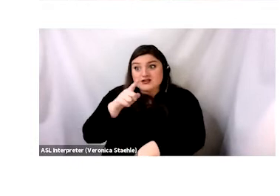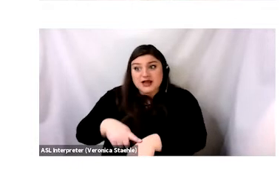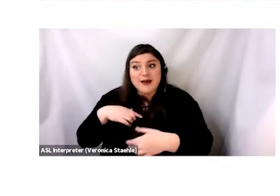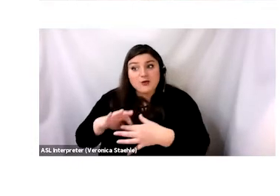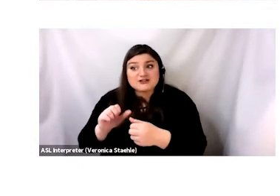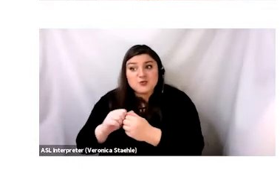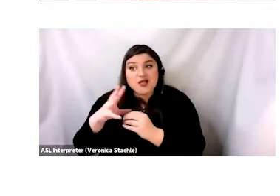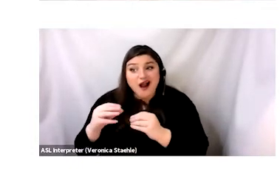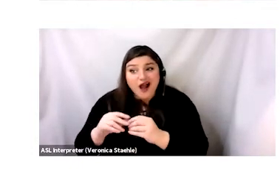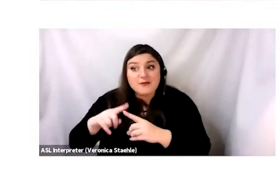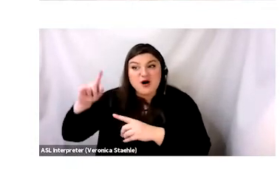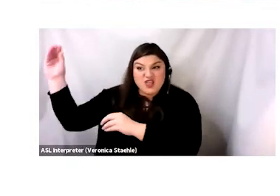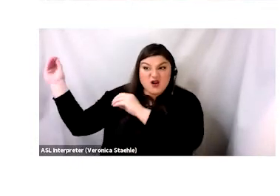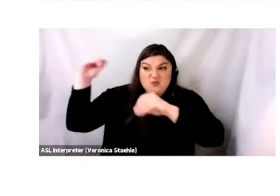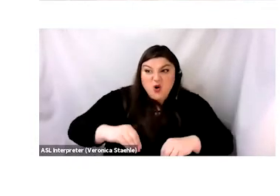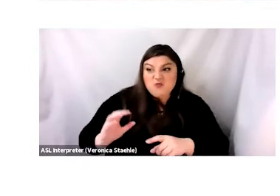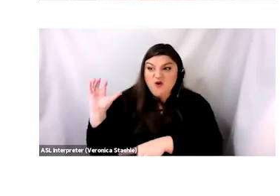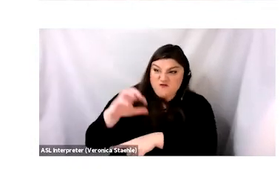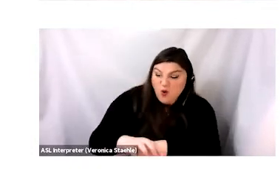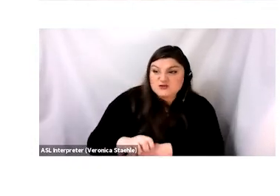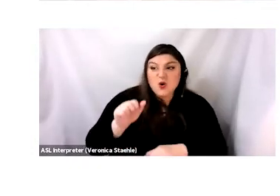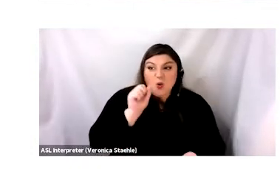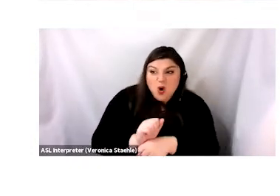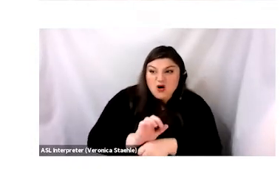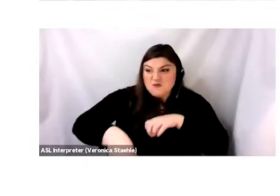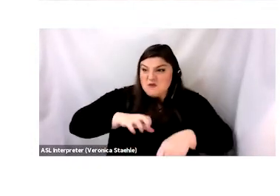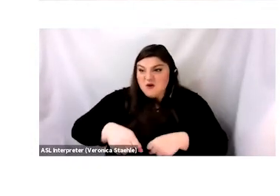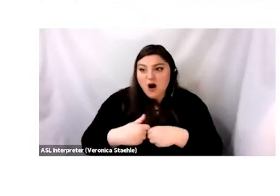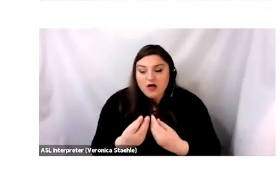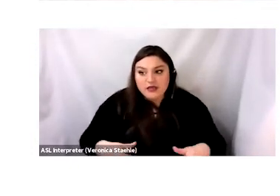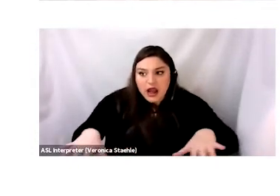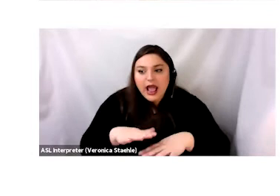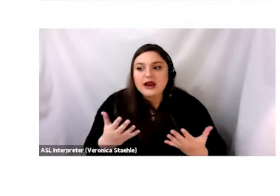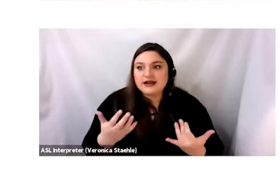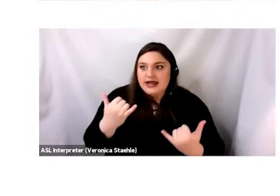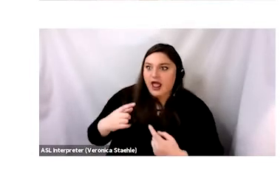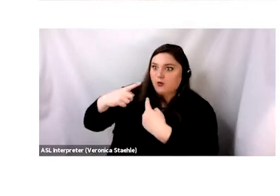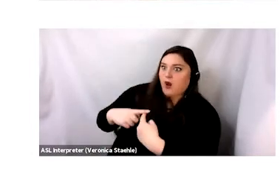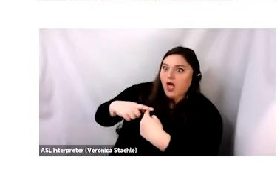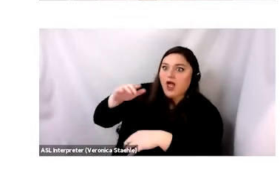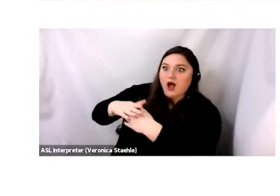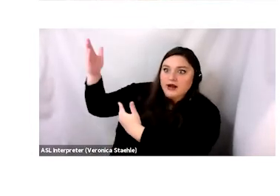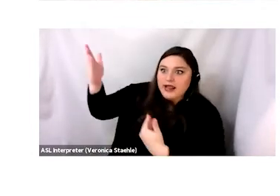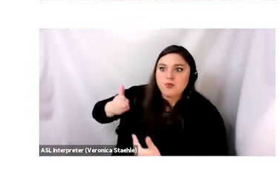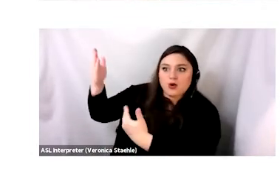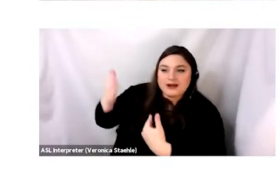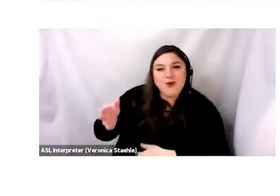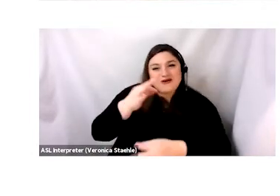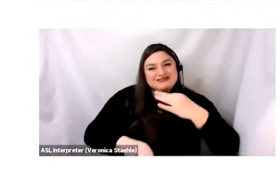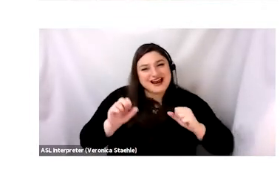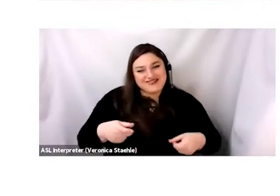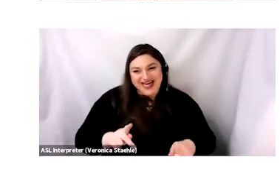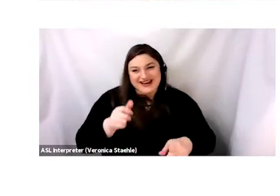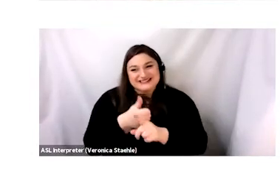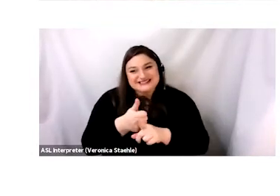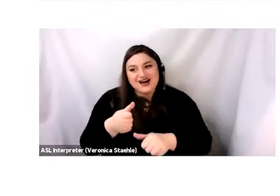countries have had to rely on imports. The first commercial cotton crop in 30 years was planted in Haiti, for example, in 2018, so we are